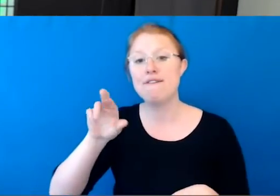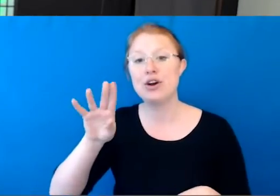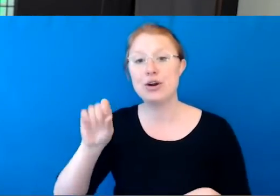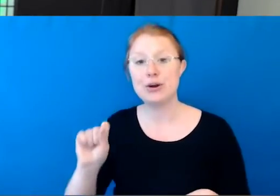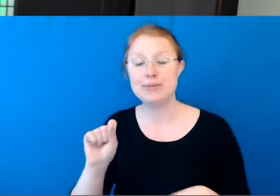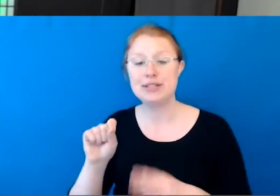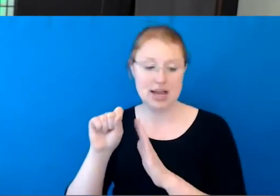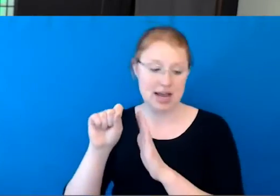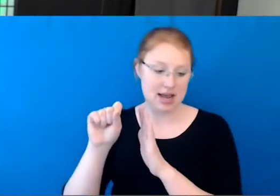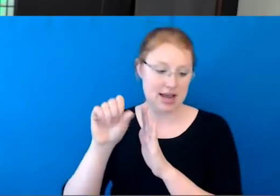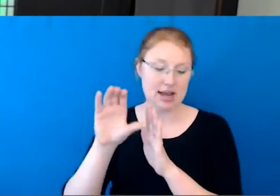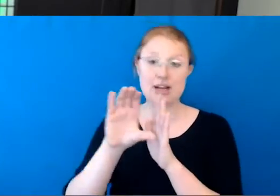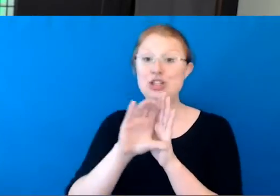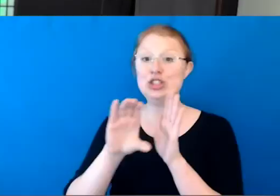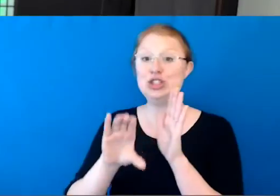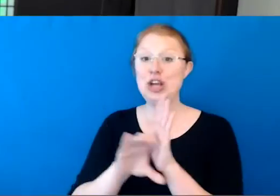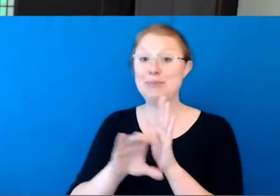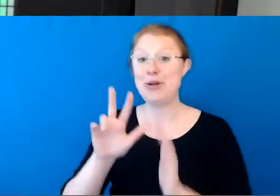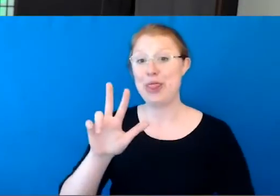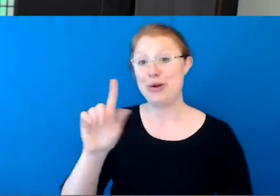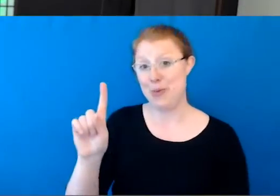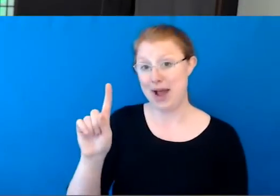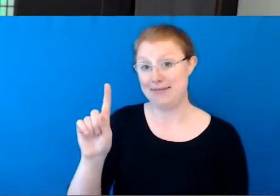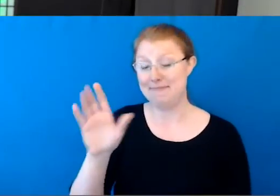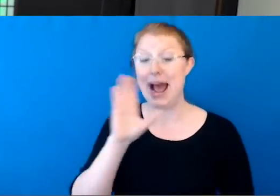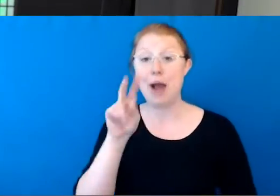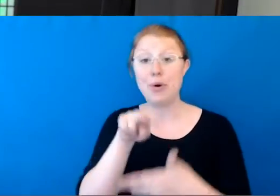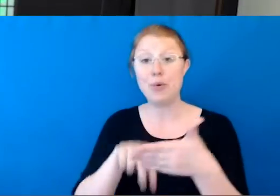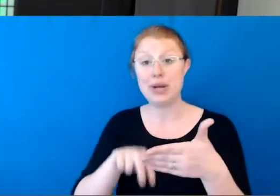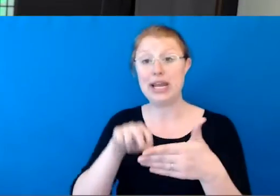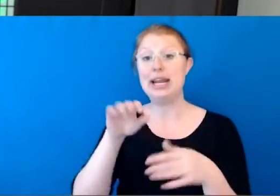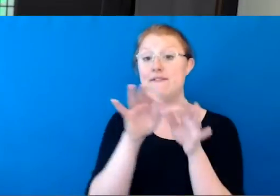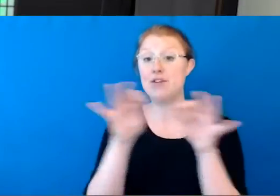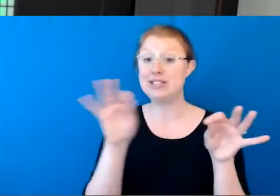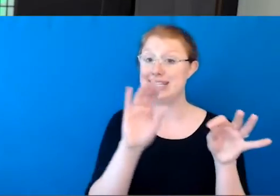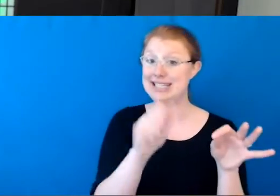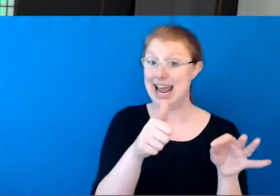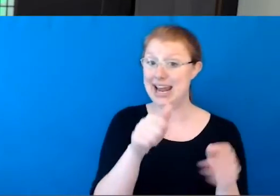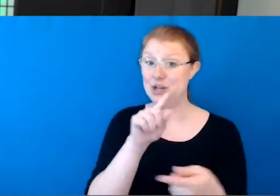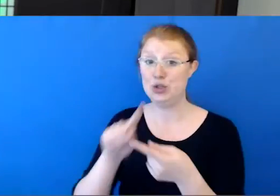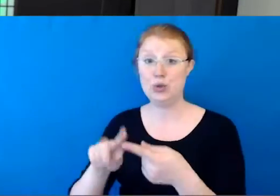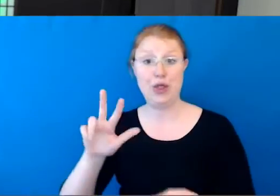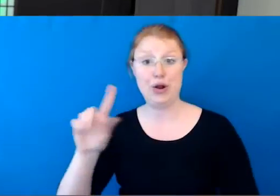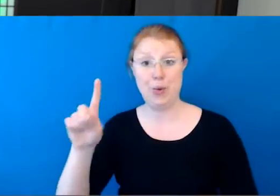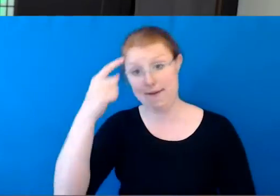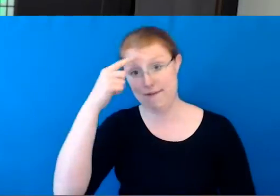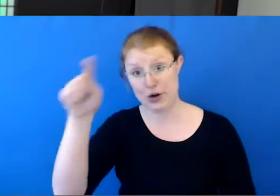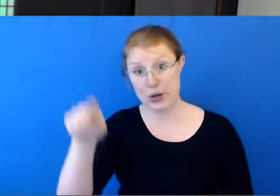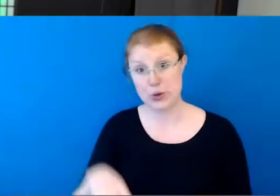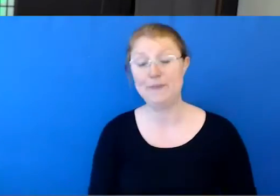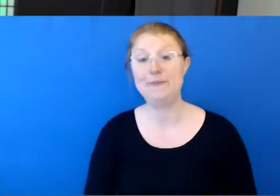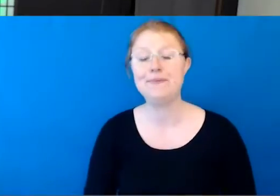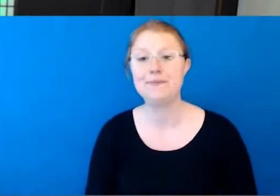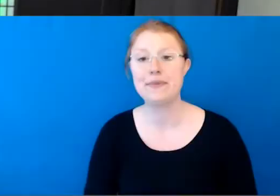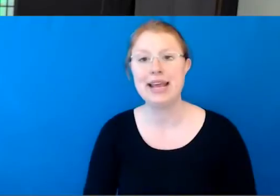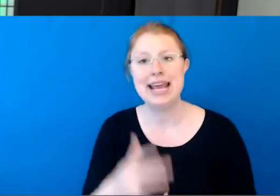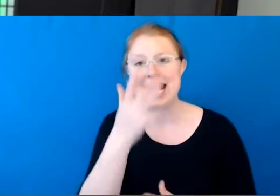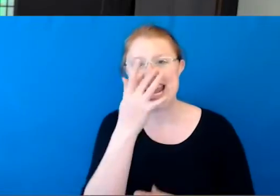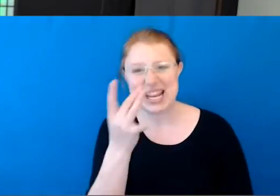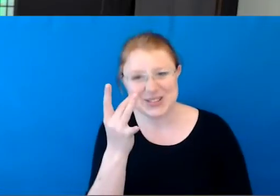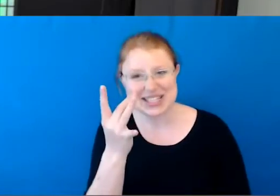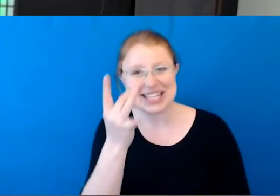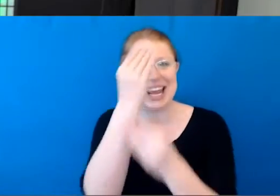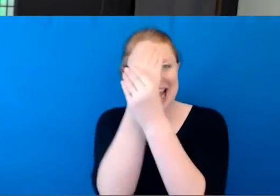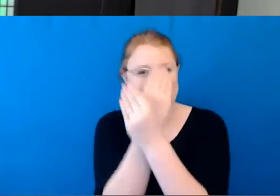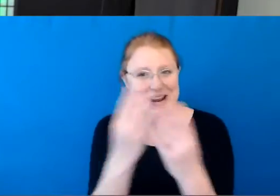through verses 10 through 31 for you. There's an interesting note here is